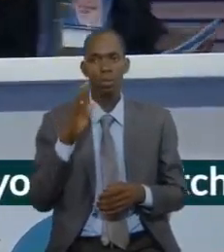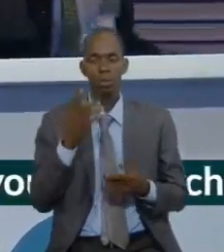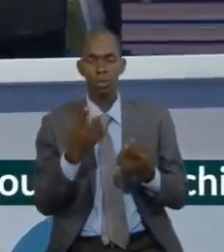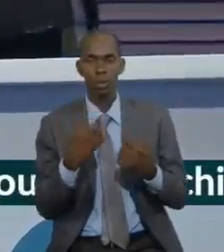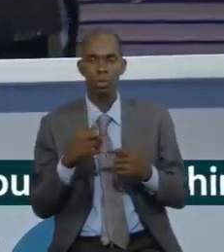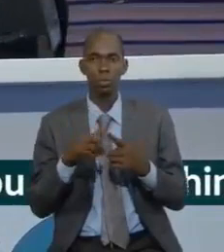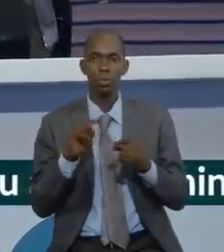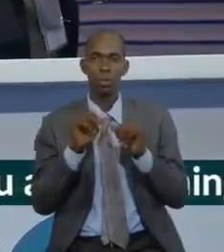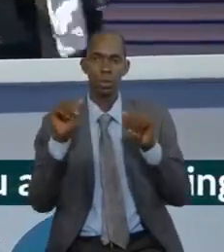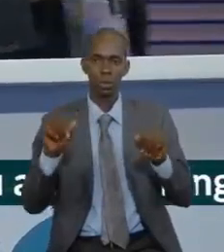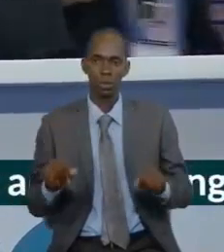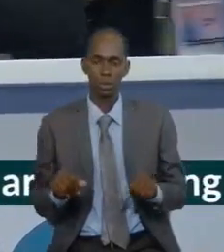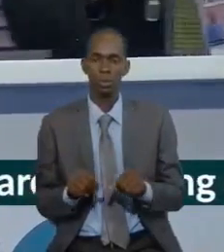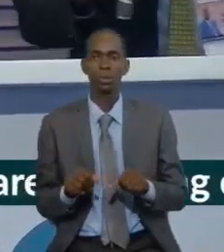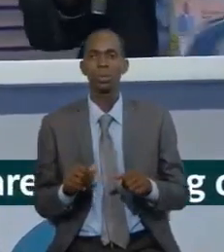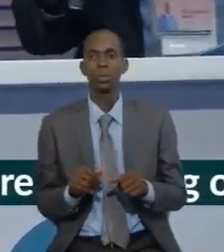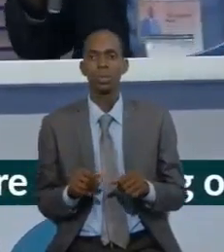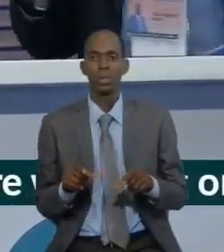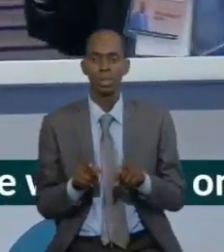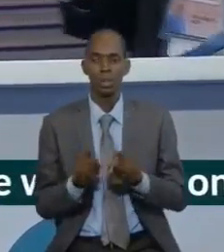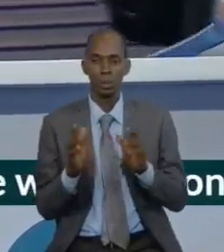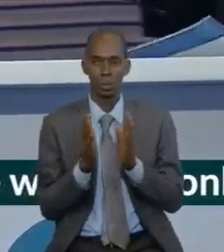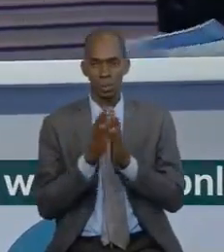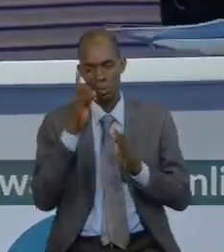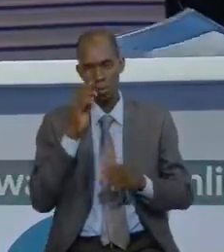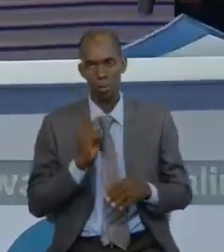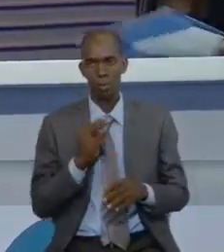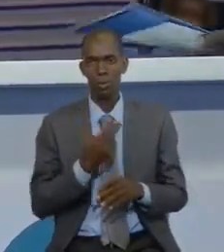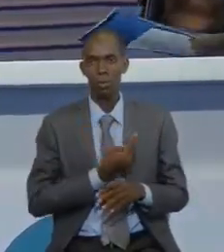pulpit as he prays for us.